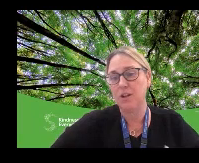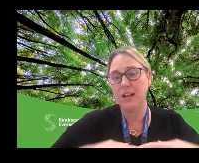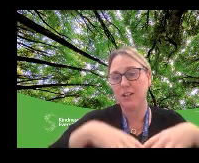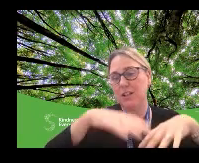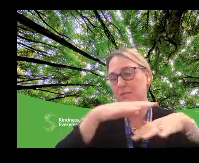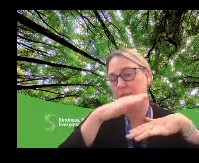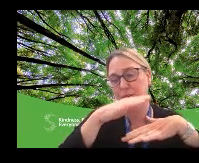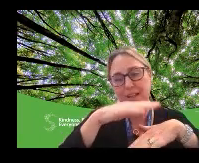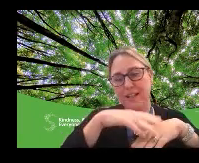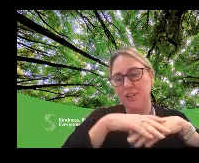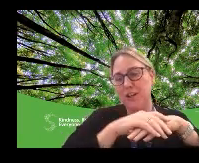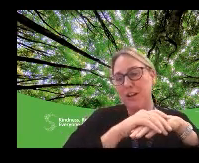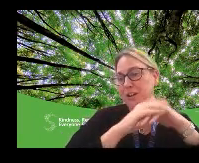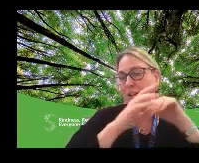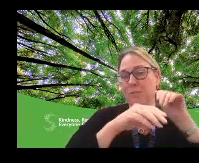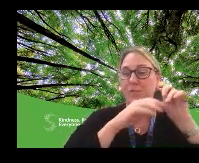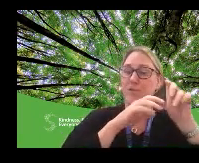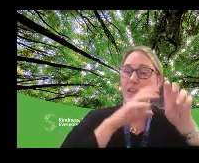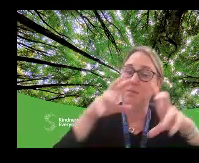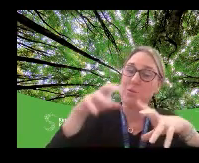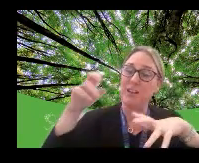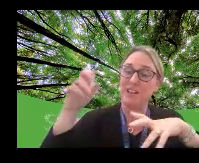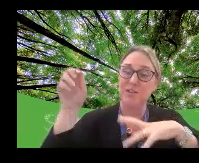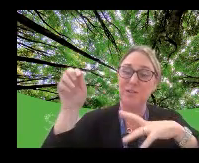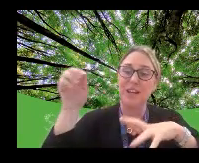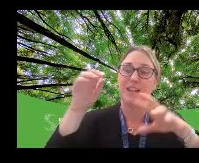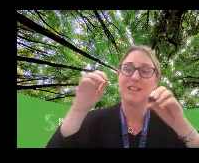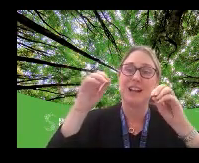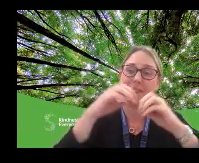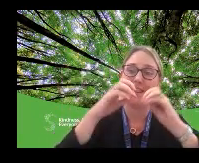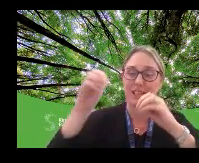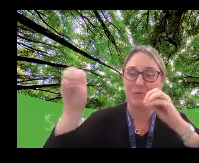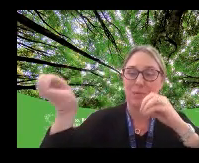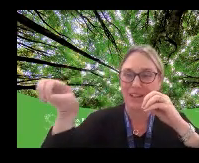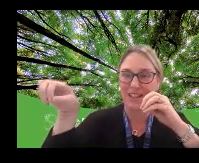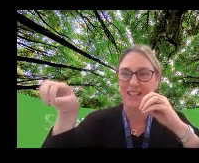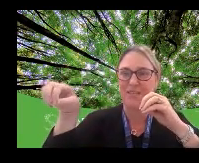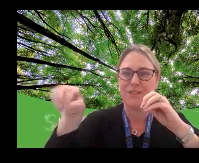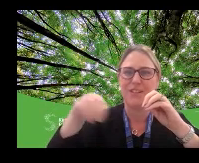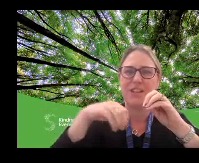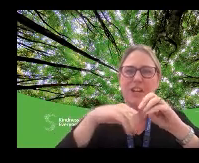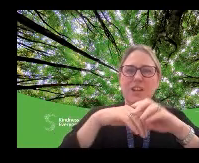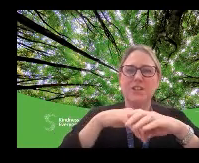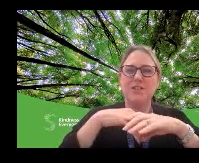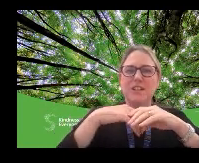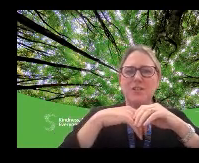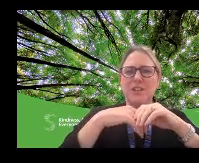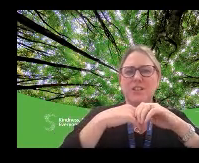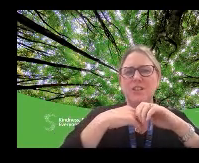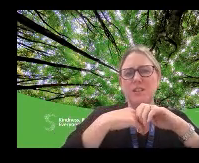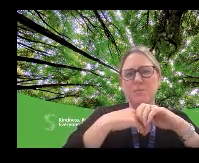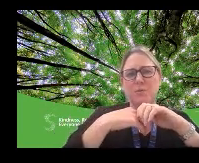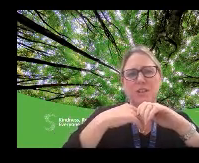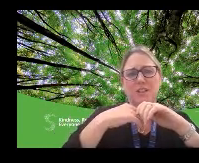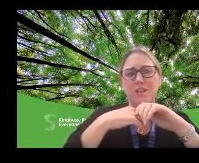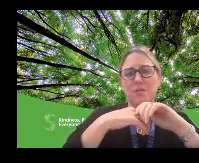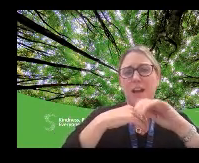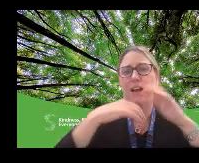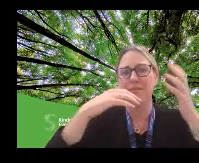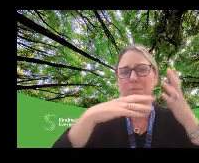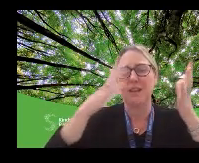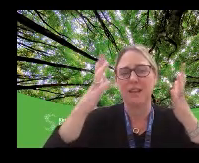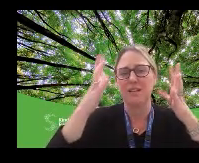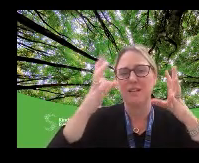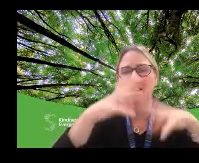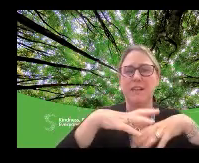could eat. You can actually fill that section out in terms of, in the mornings I do this, and this is what makes the difference. So these strategies and support strategies